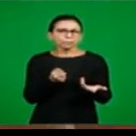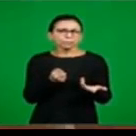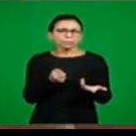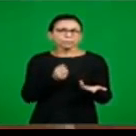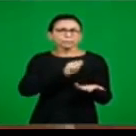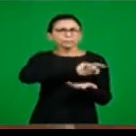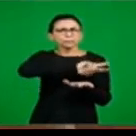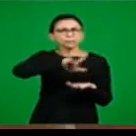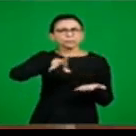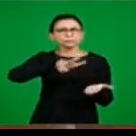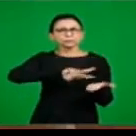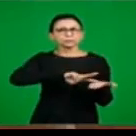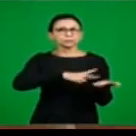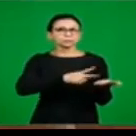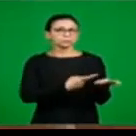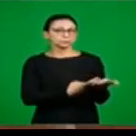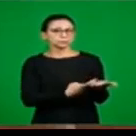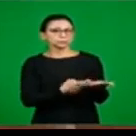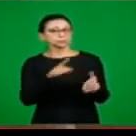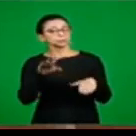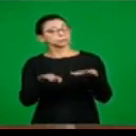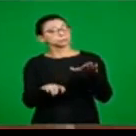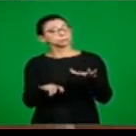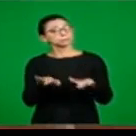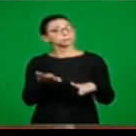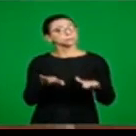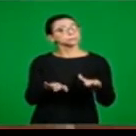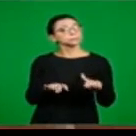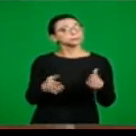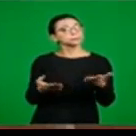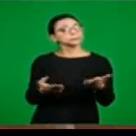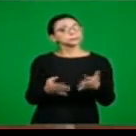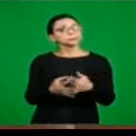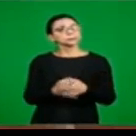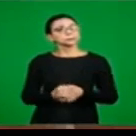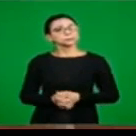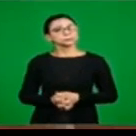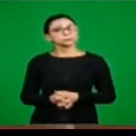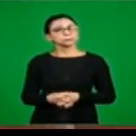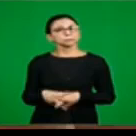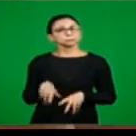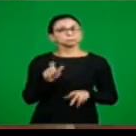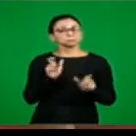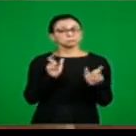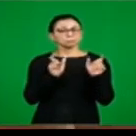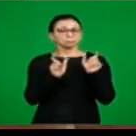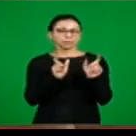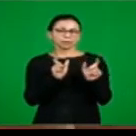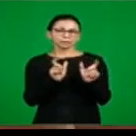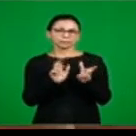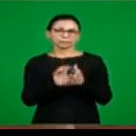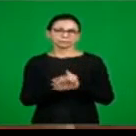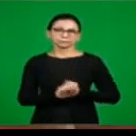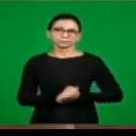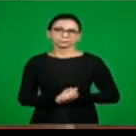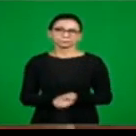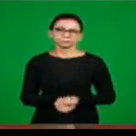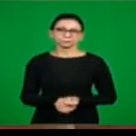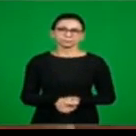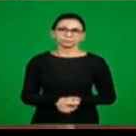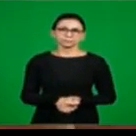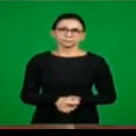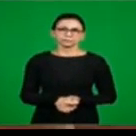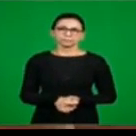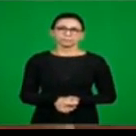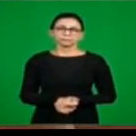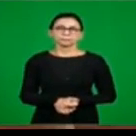In many translations of the Bible, depending on the way in which the word is placed, it says the following.